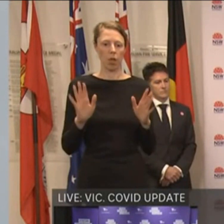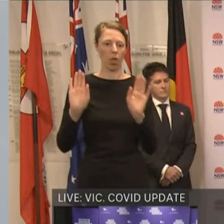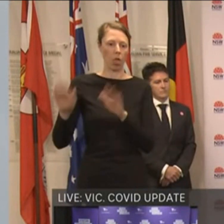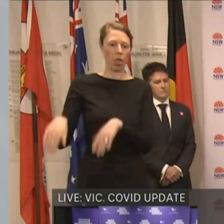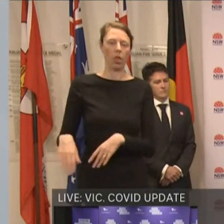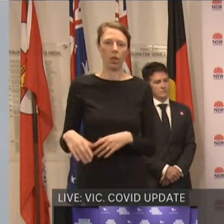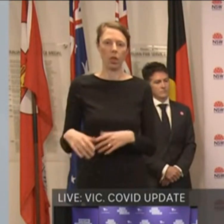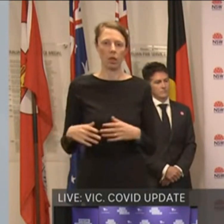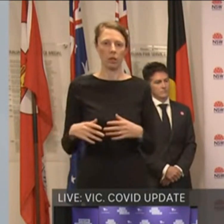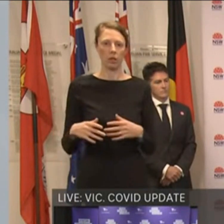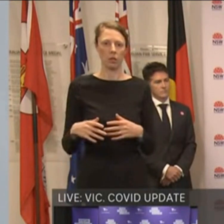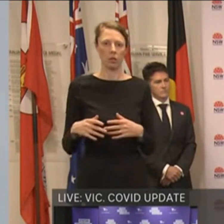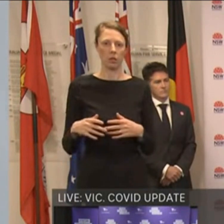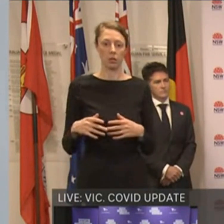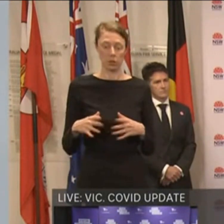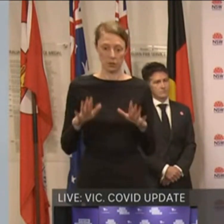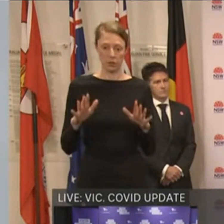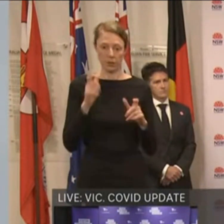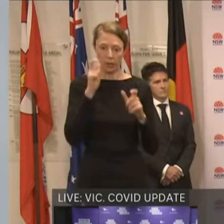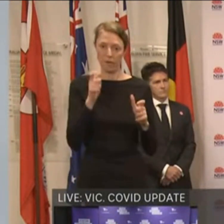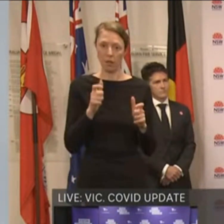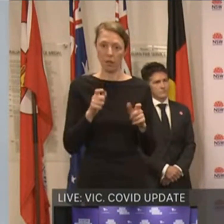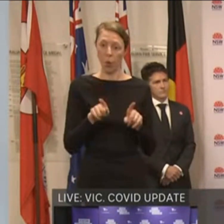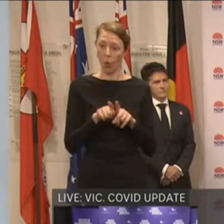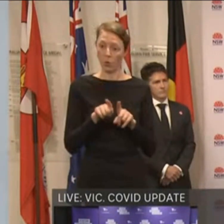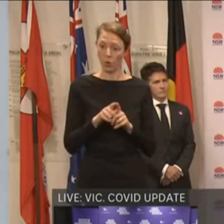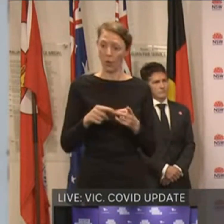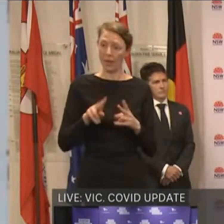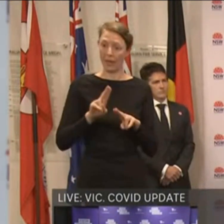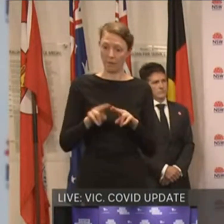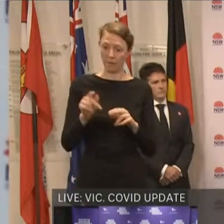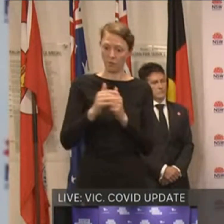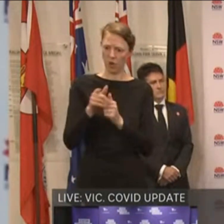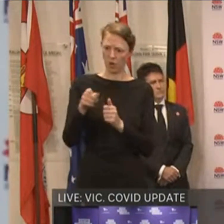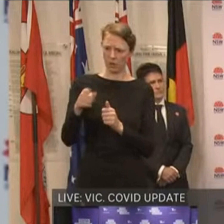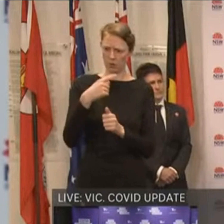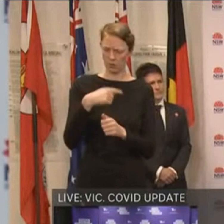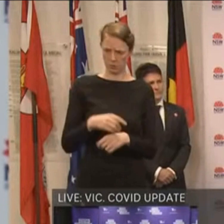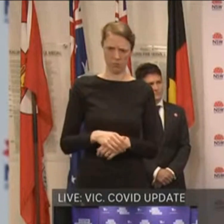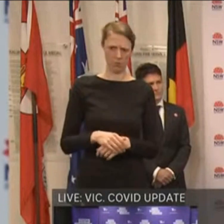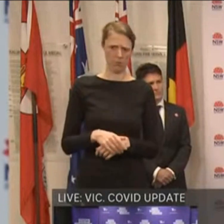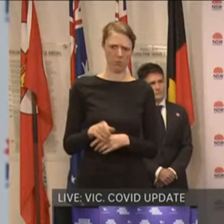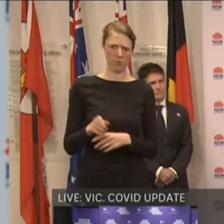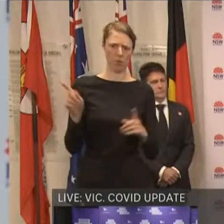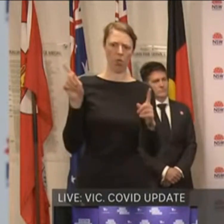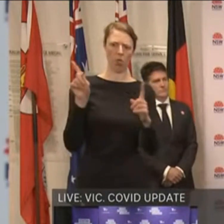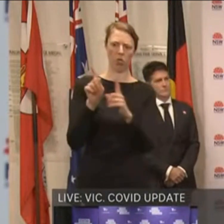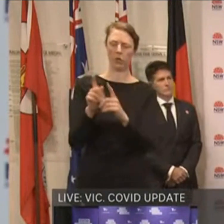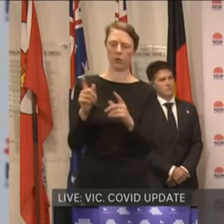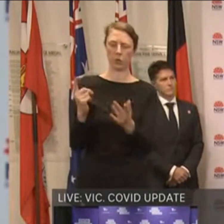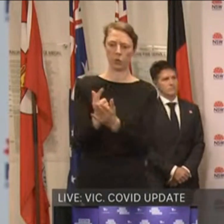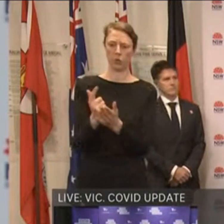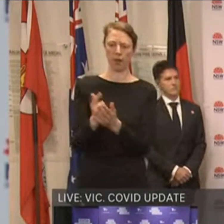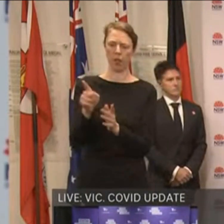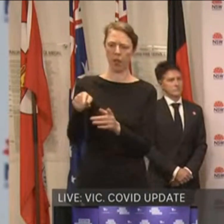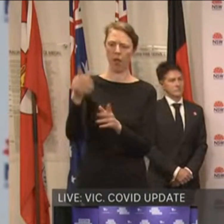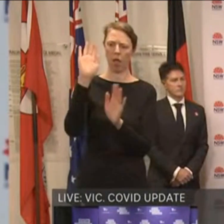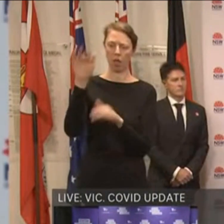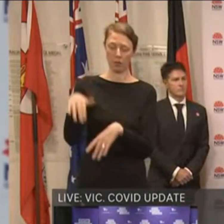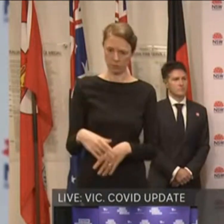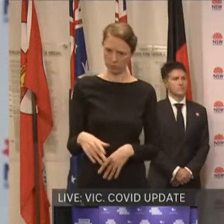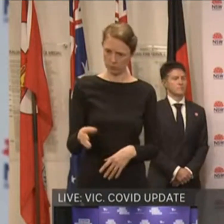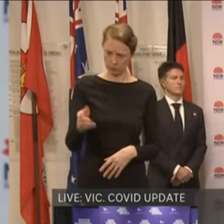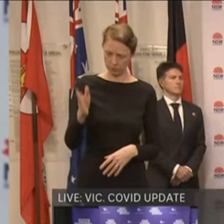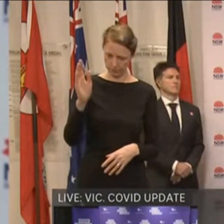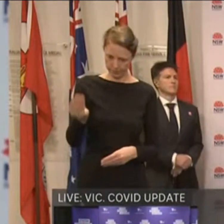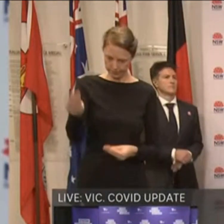Wales to get into Queensland? I don't have any information on that, and I don't think we've got any clear evidence of that. But we also do have to